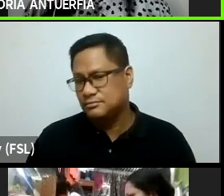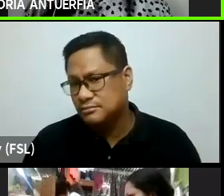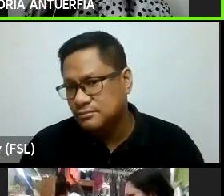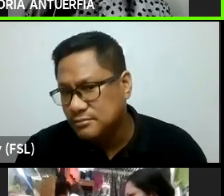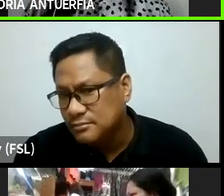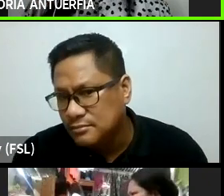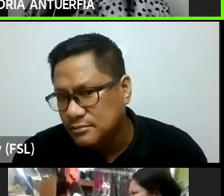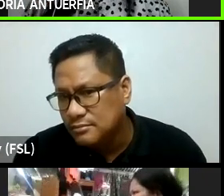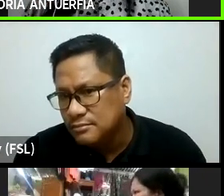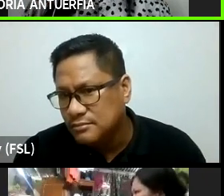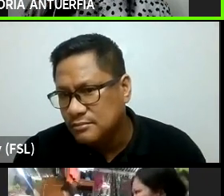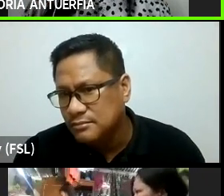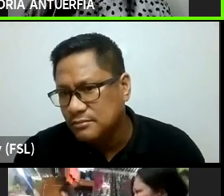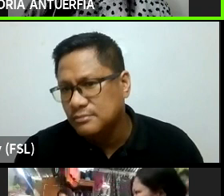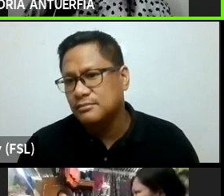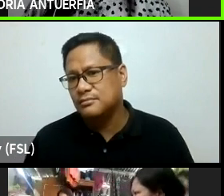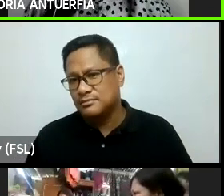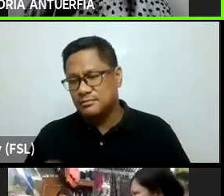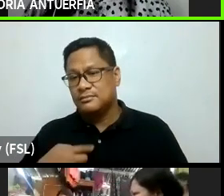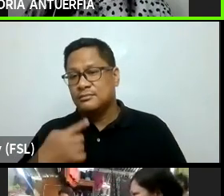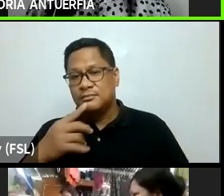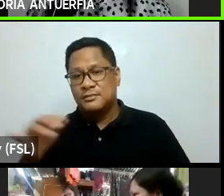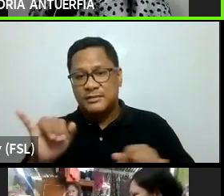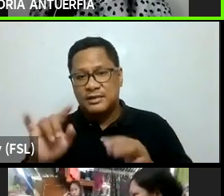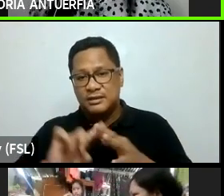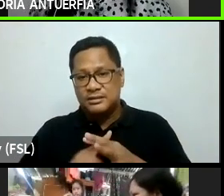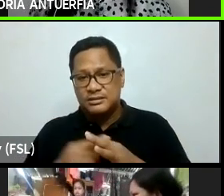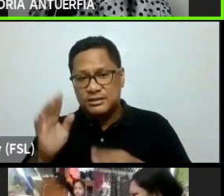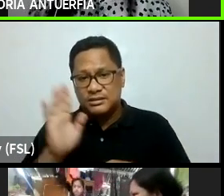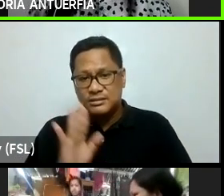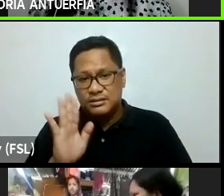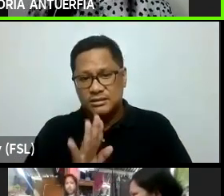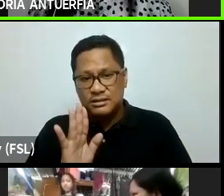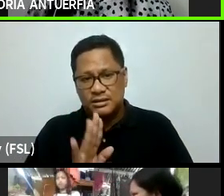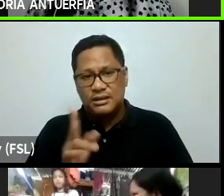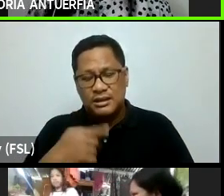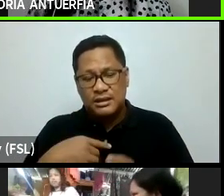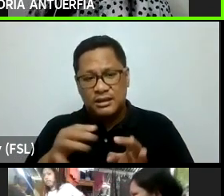ako mag-negosyo. Okay. Nag-franchise po.